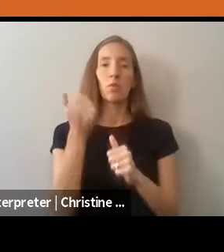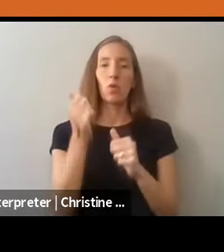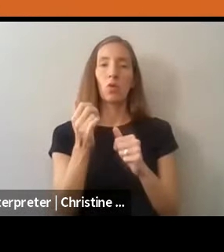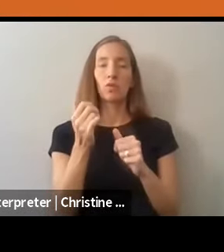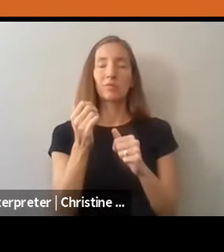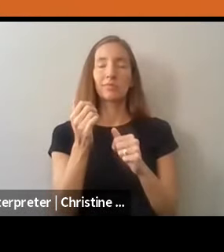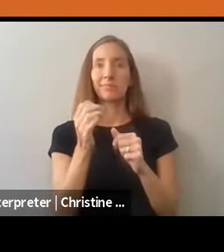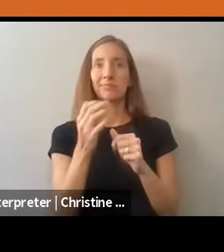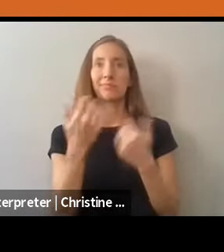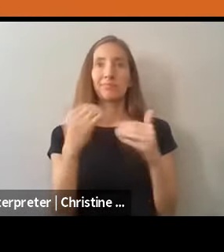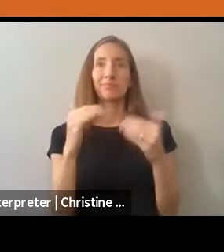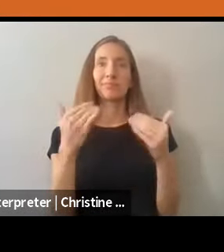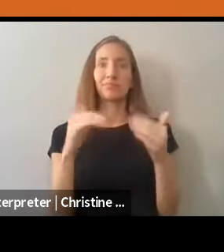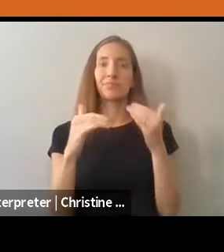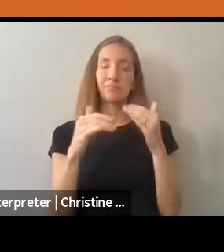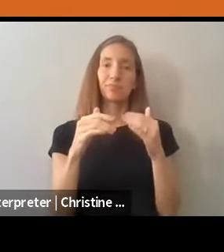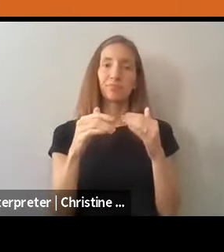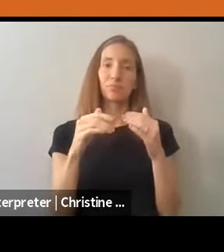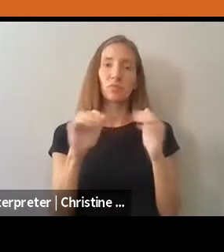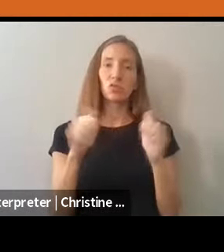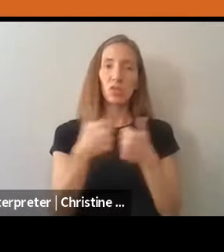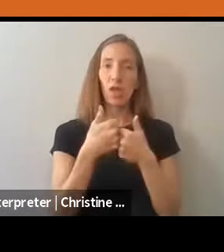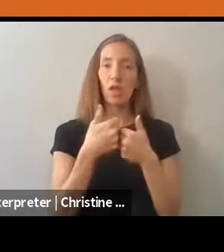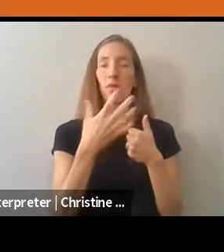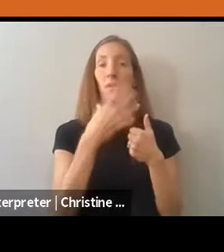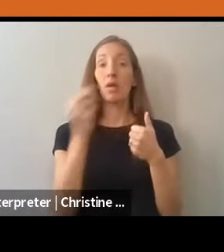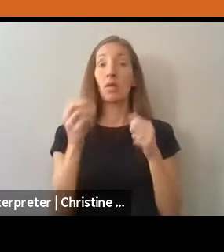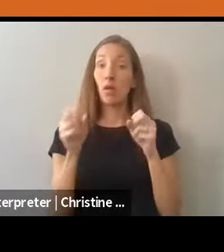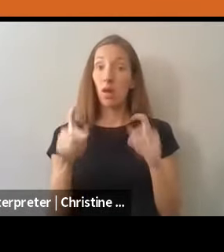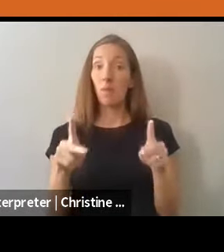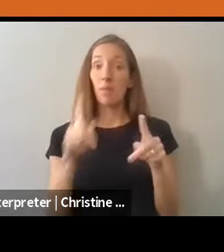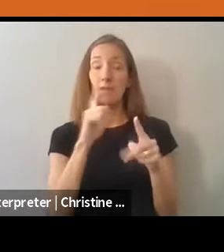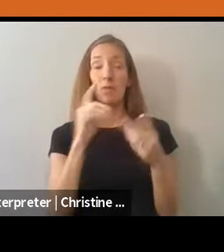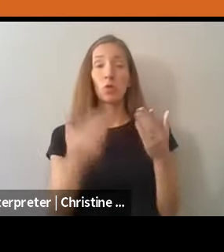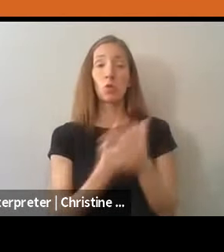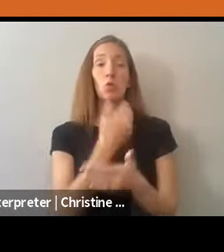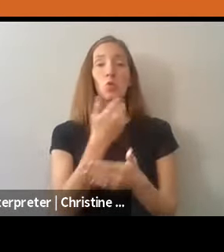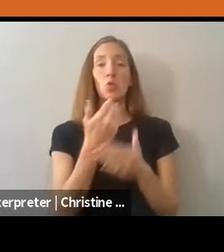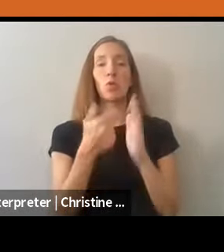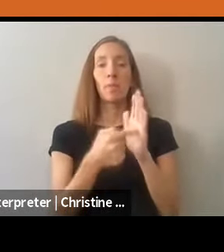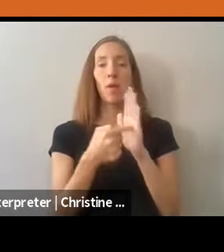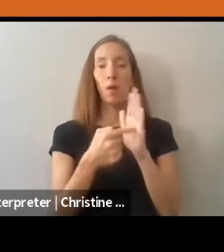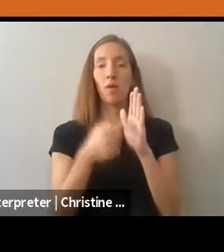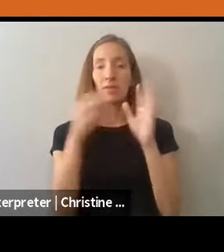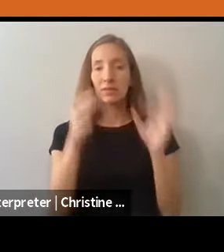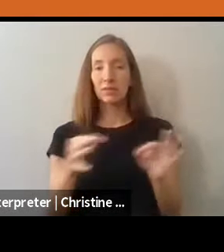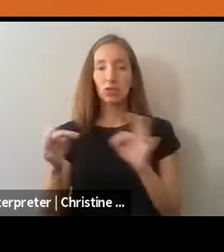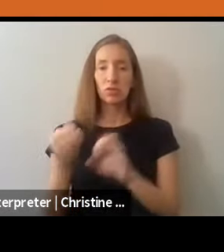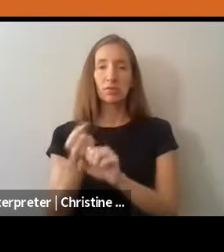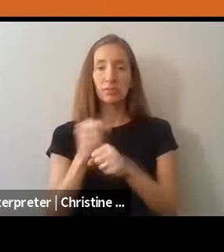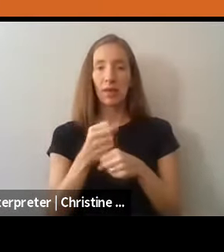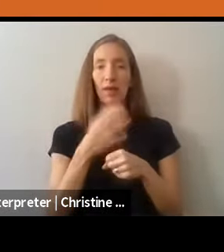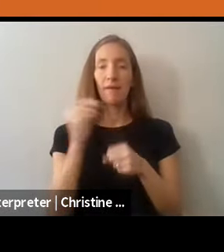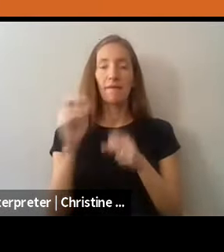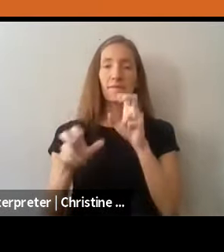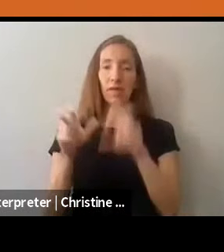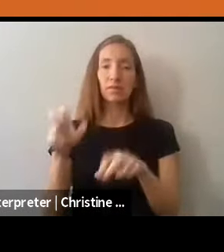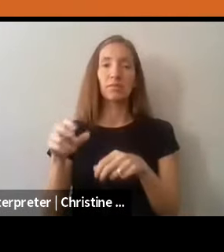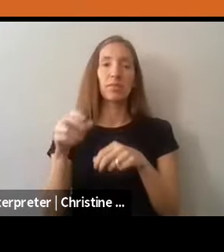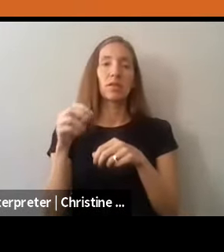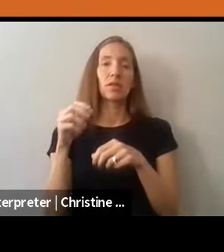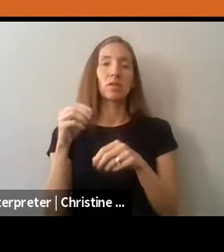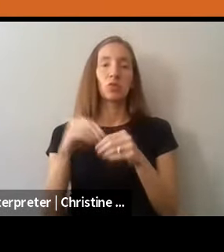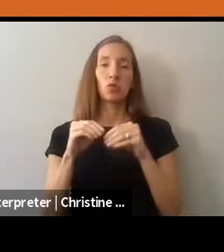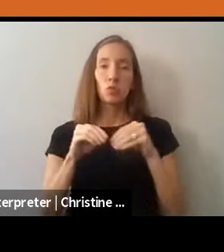and opportunities for a new model of decision-making and investment to move